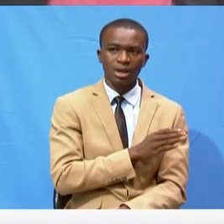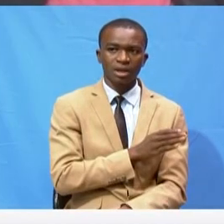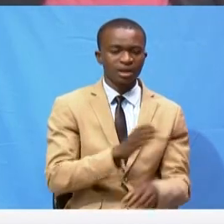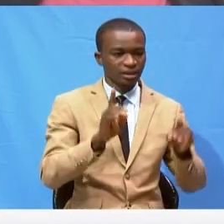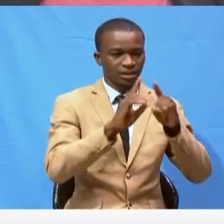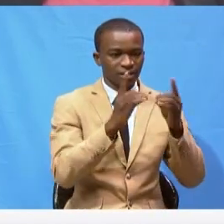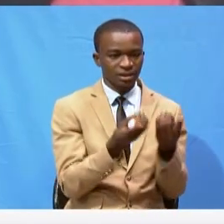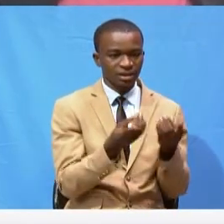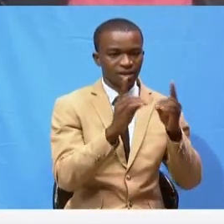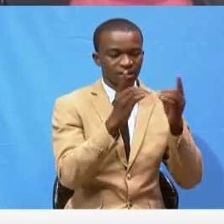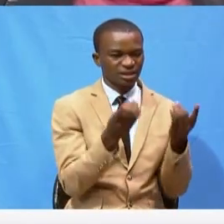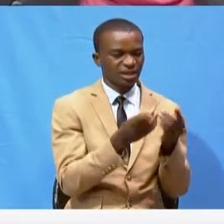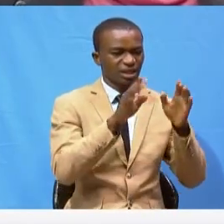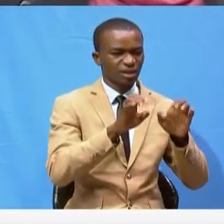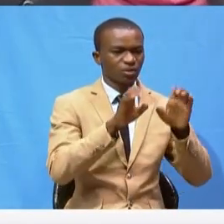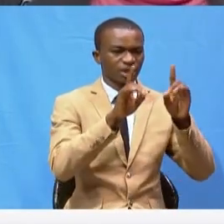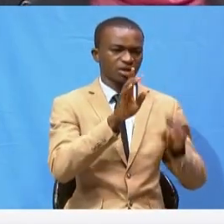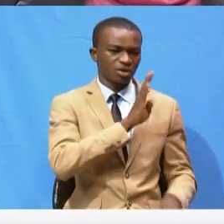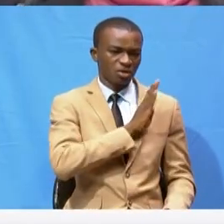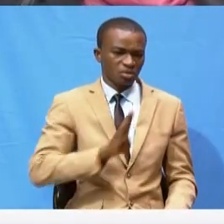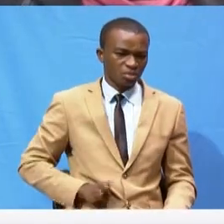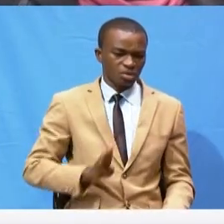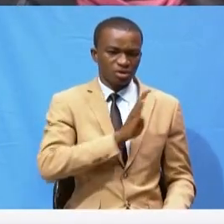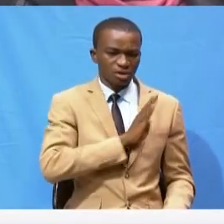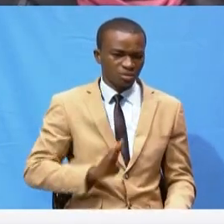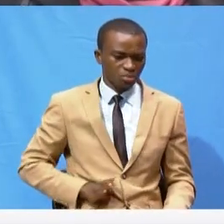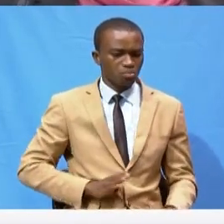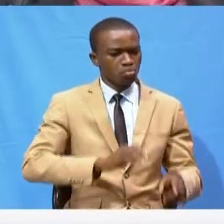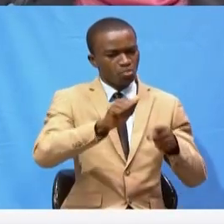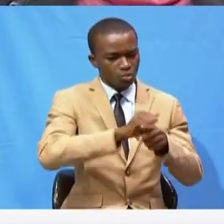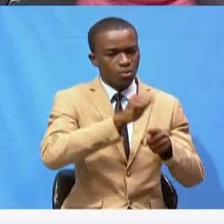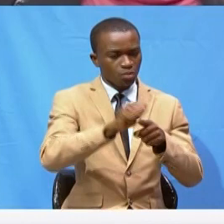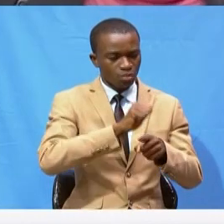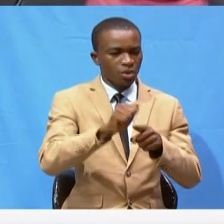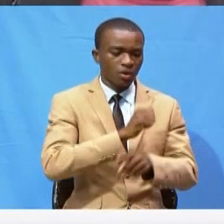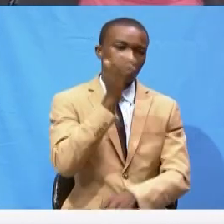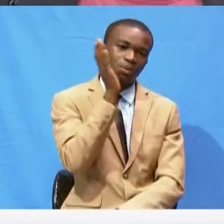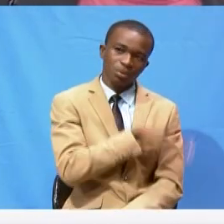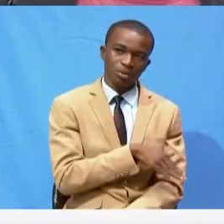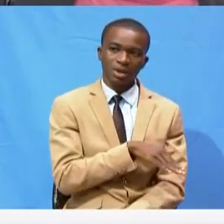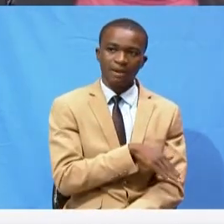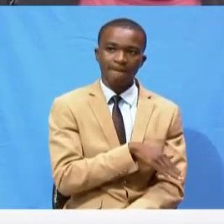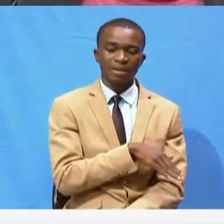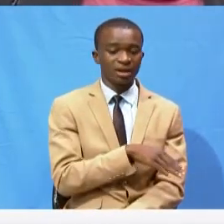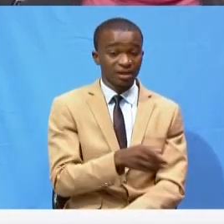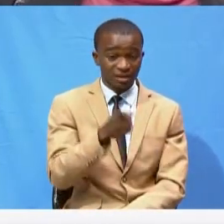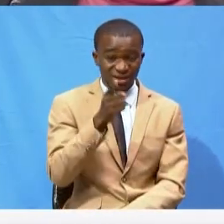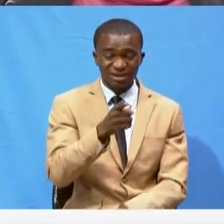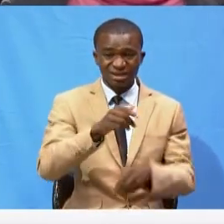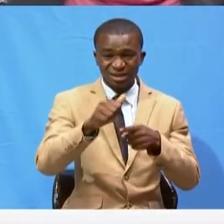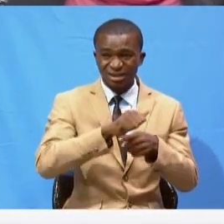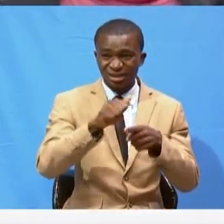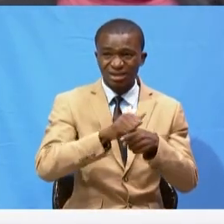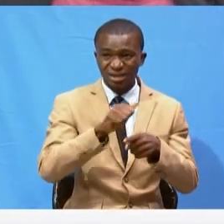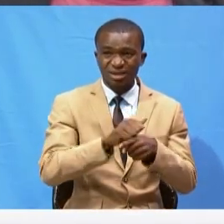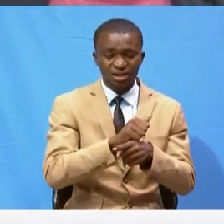them district education boards. We trained all the DEBS in Zambia. Then when they were doing facility trainings, we also